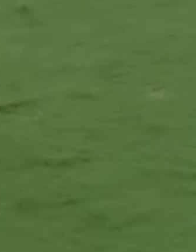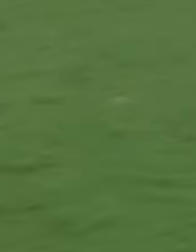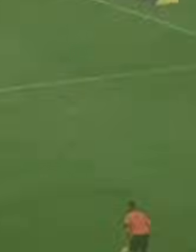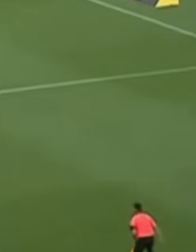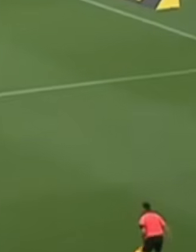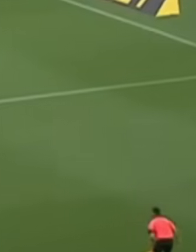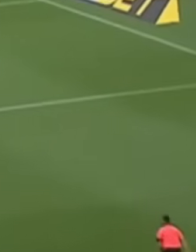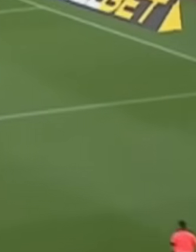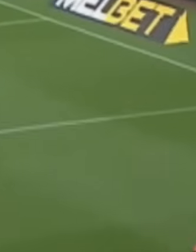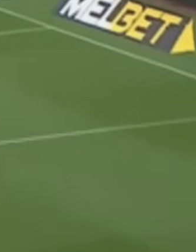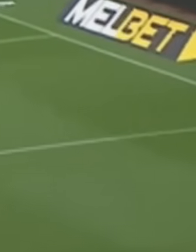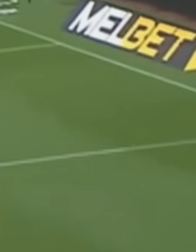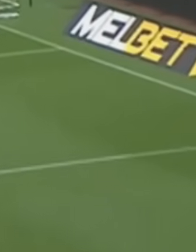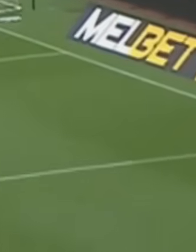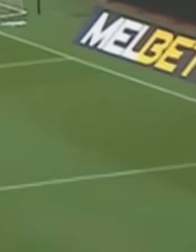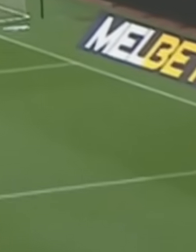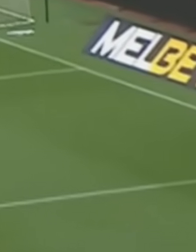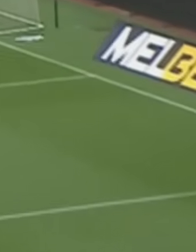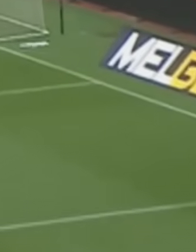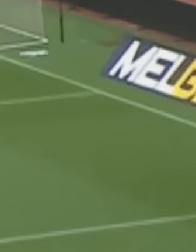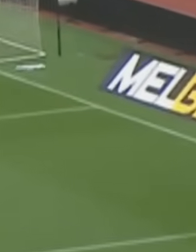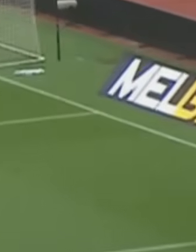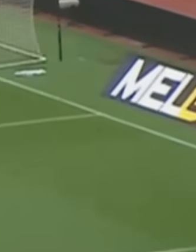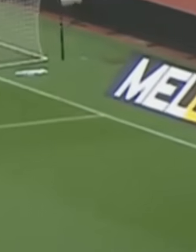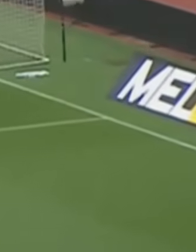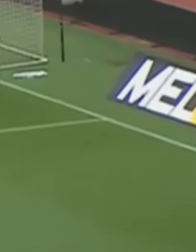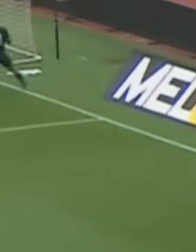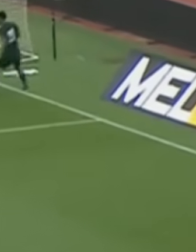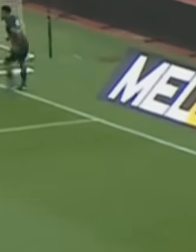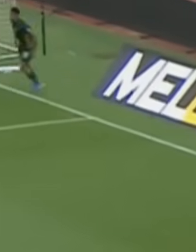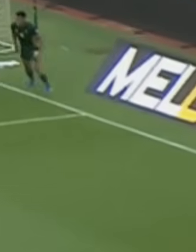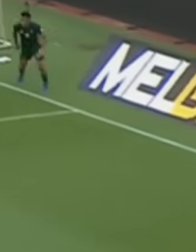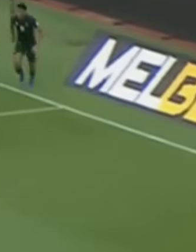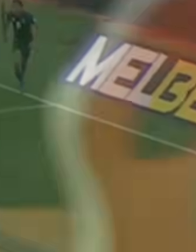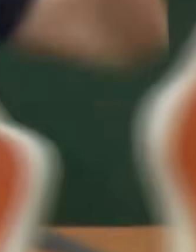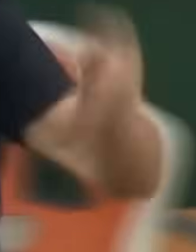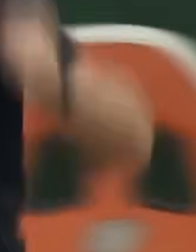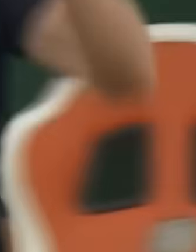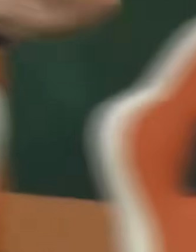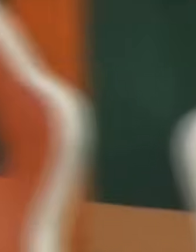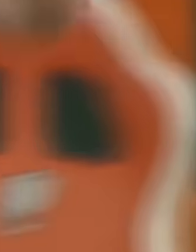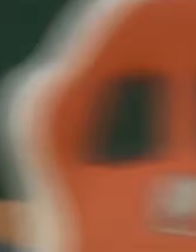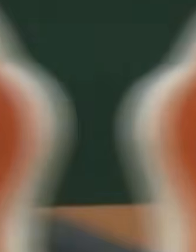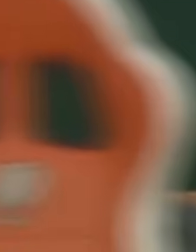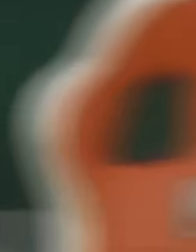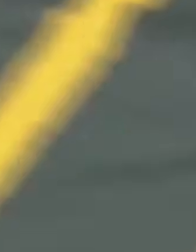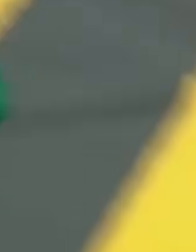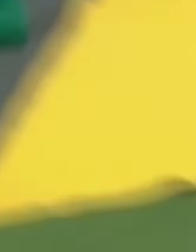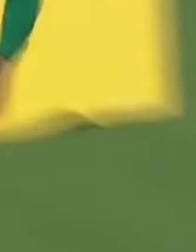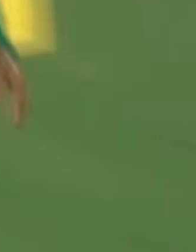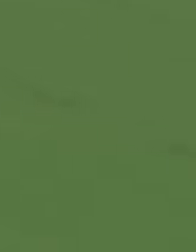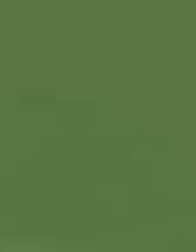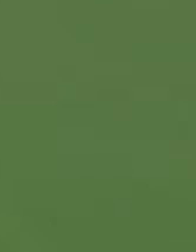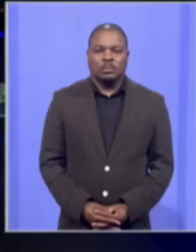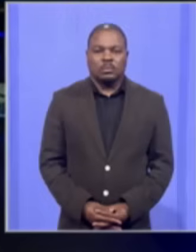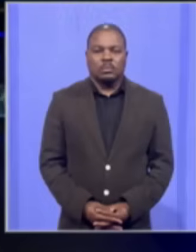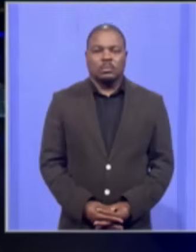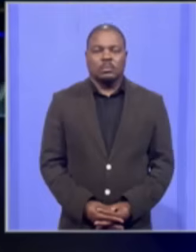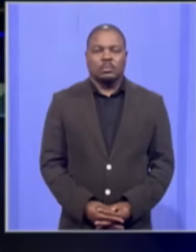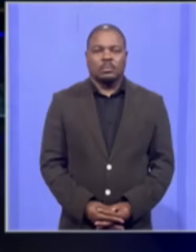Apollo Corner City's finest. Osman Apollos, really good ball in to Tayden Adams. Hugo